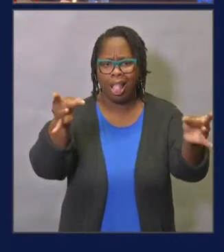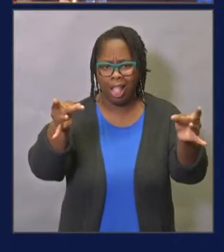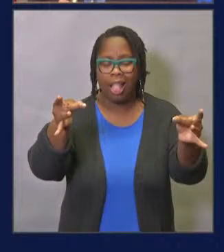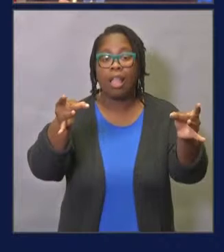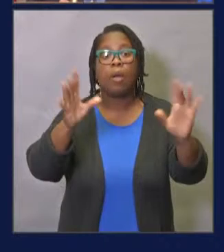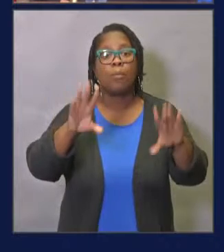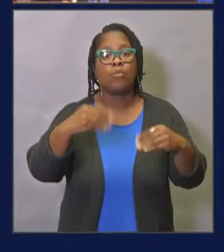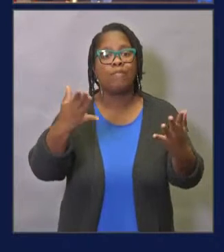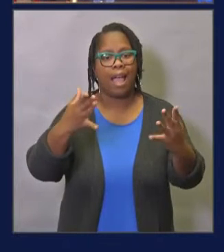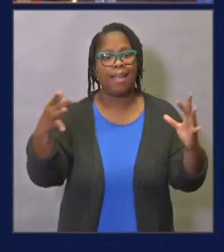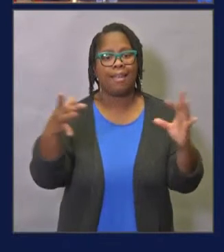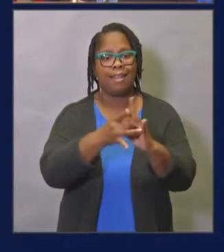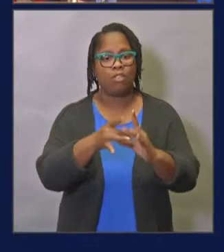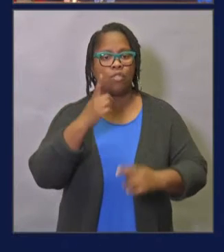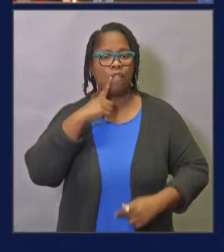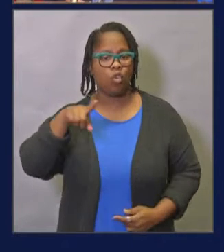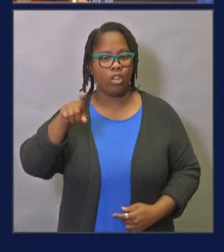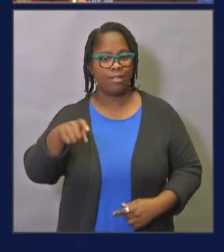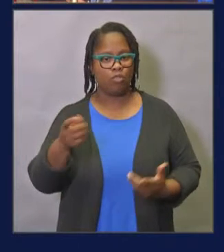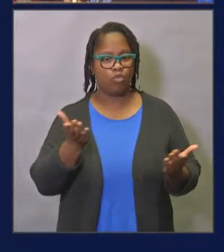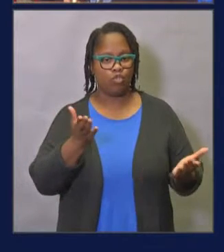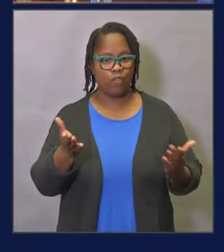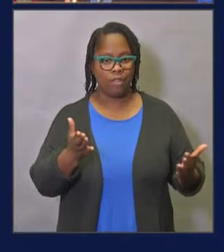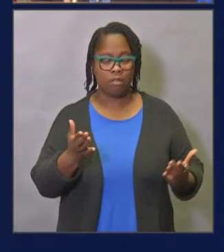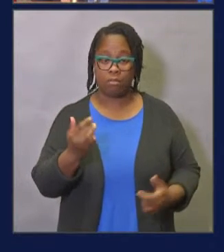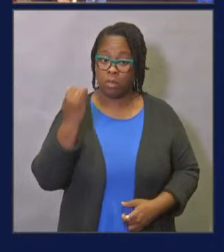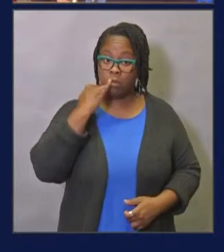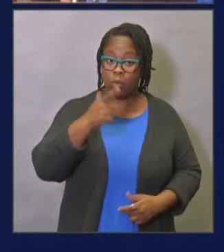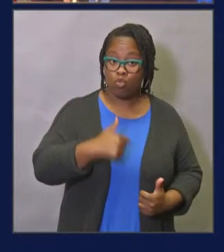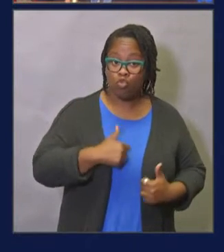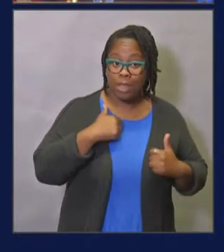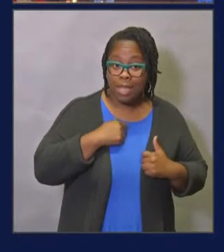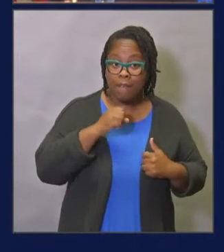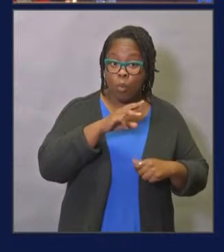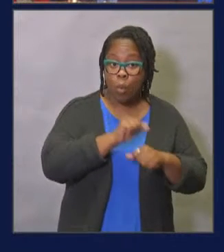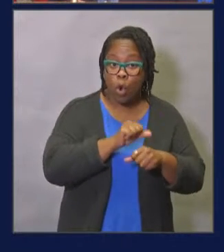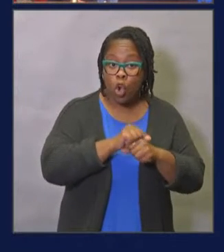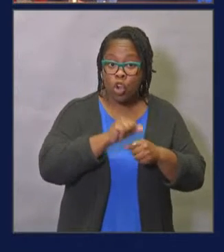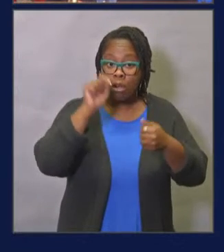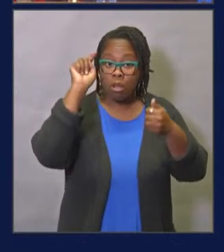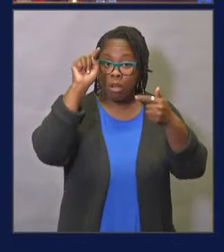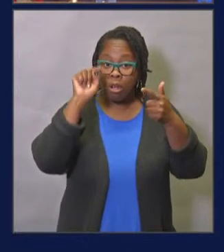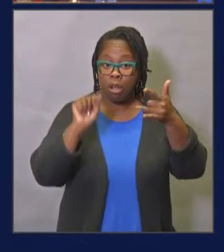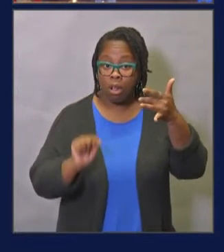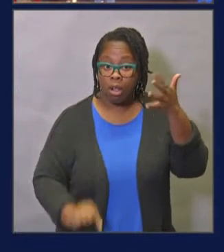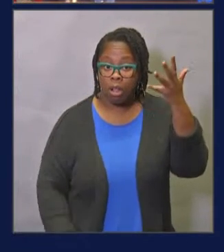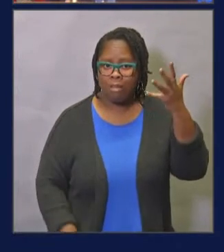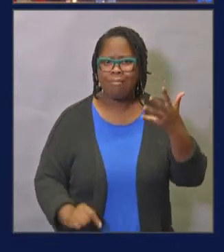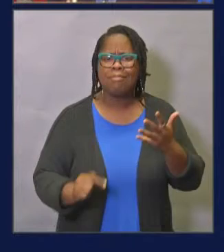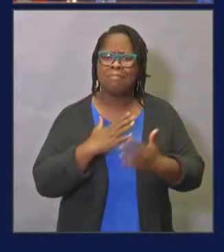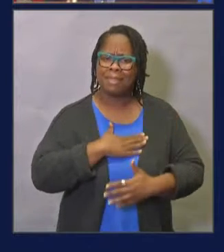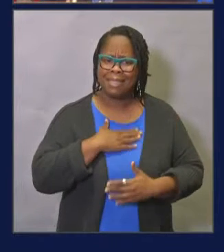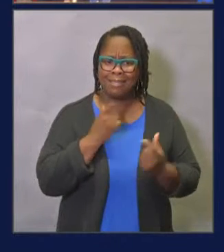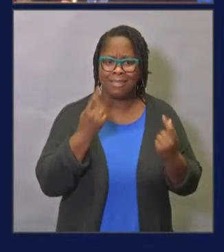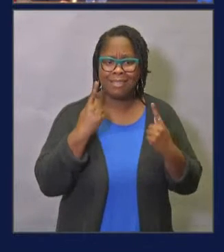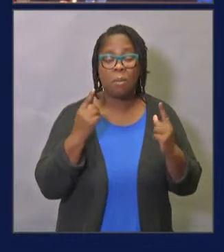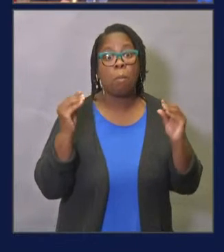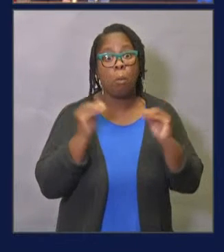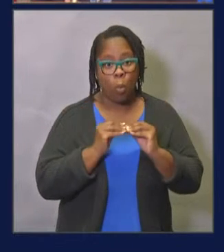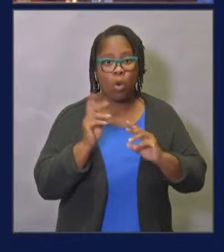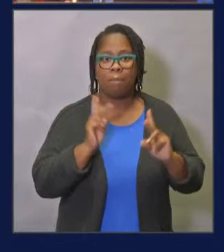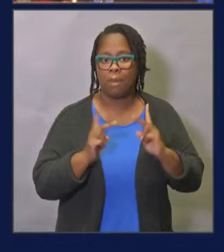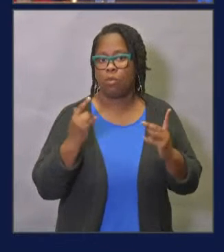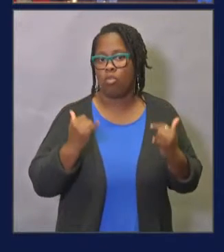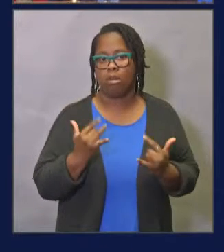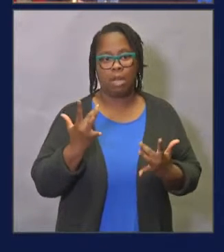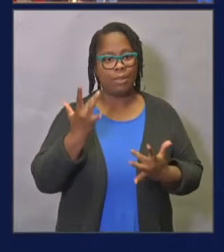essential services. If you live or work in these communities, please know that many more people around you are now infected.